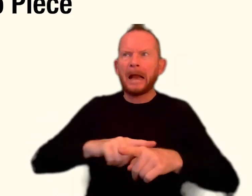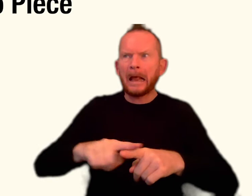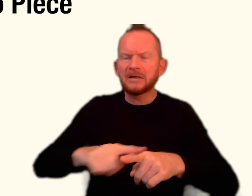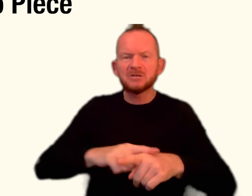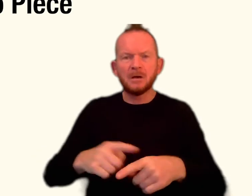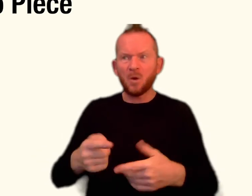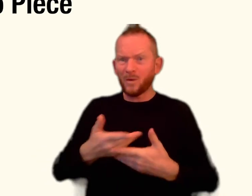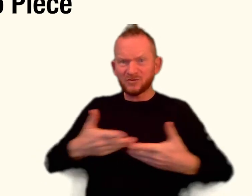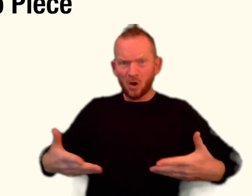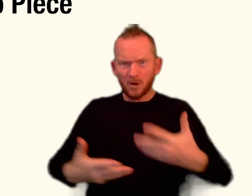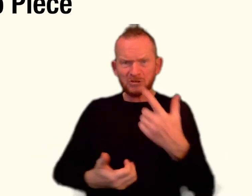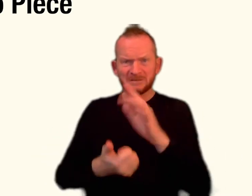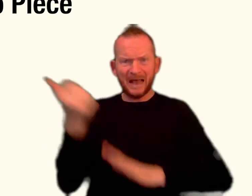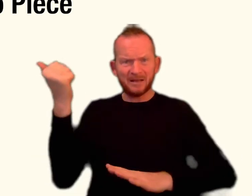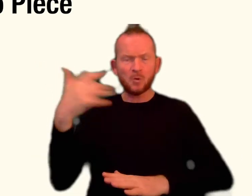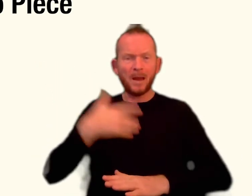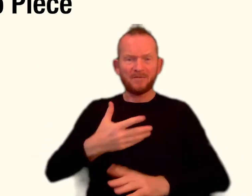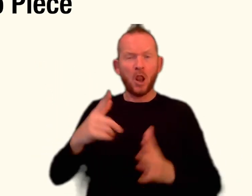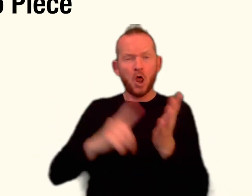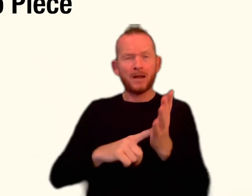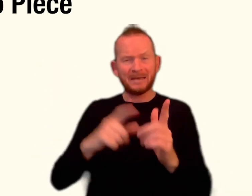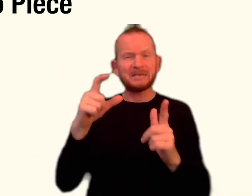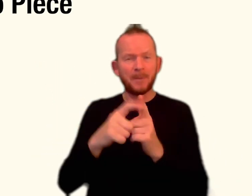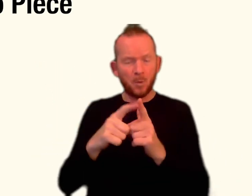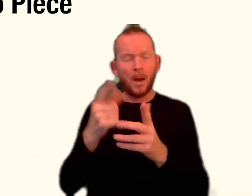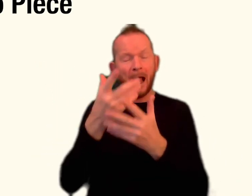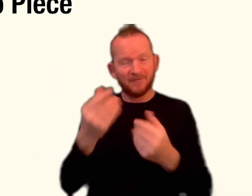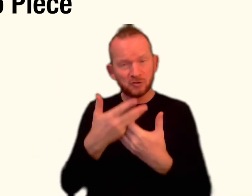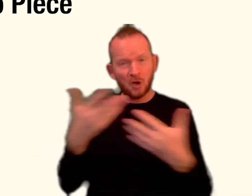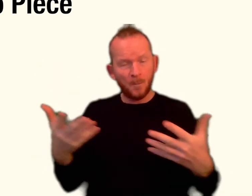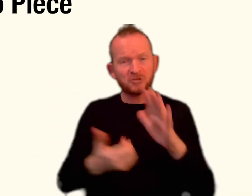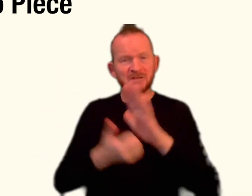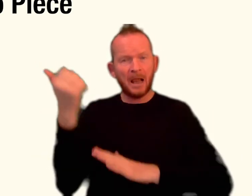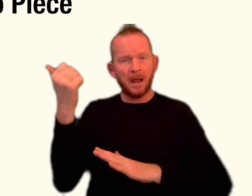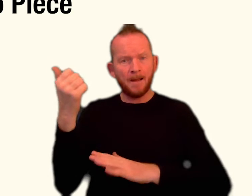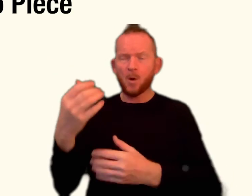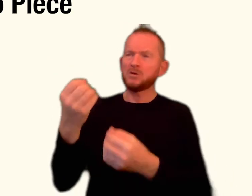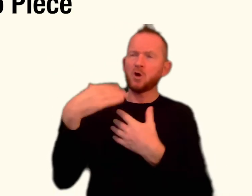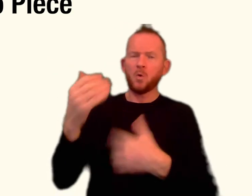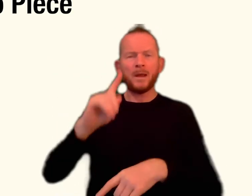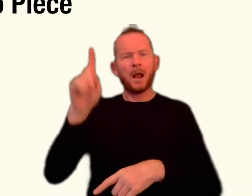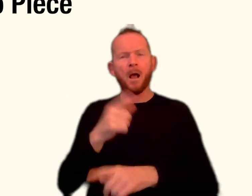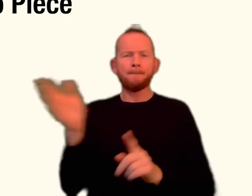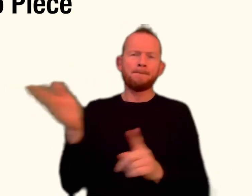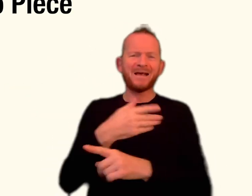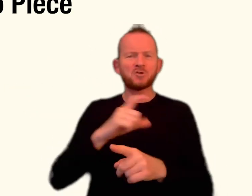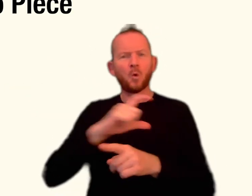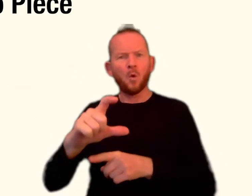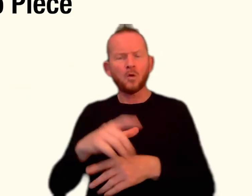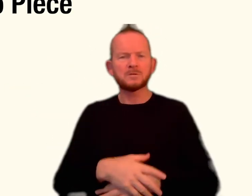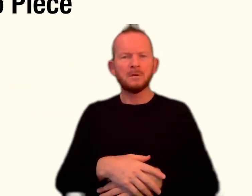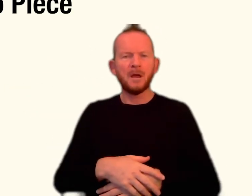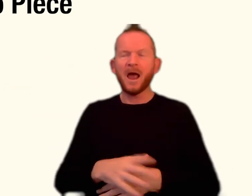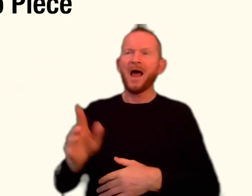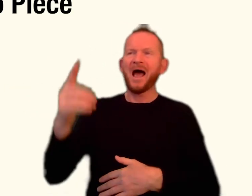may have learning disabilities, but we have so much talent, and yet we are told that we can't pass the course. And I think if you're only